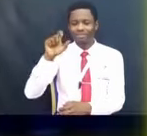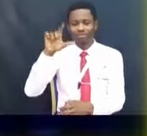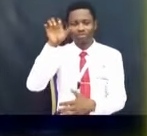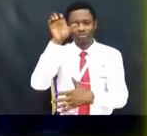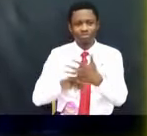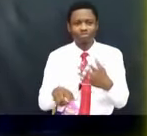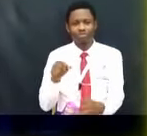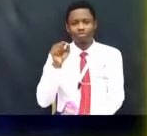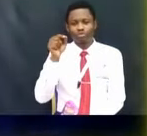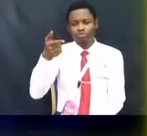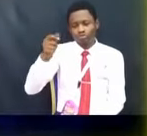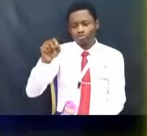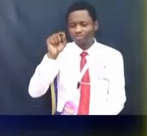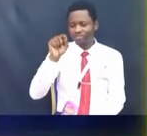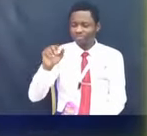15.